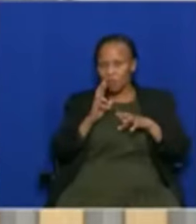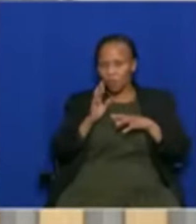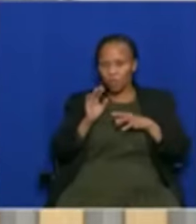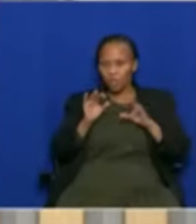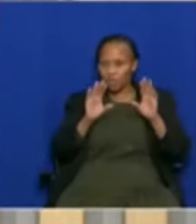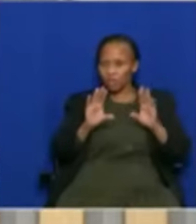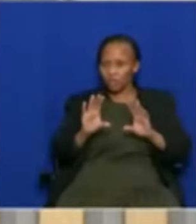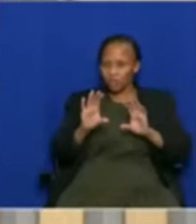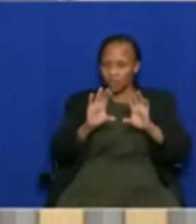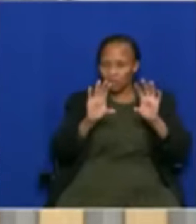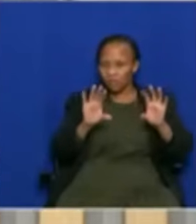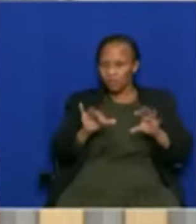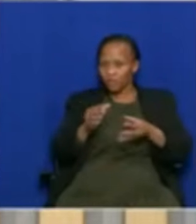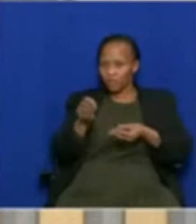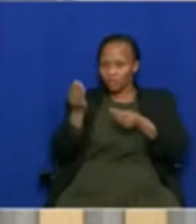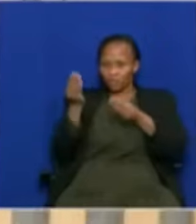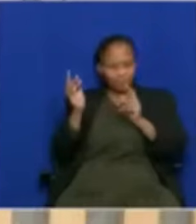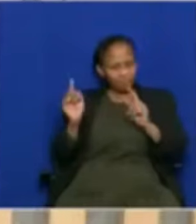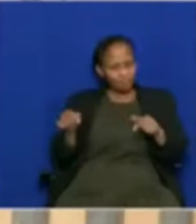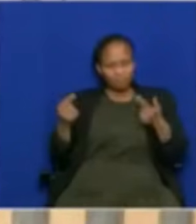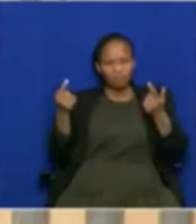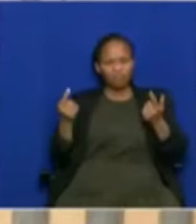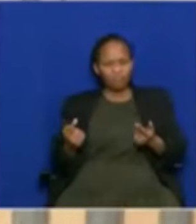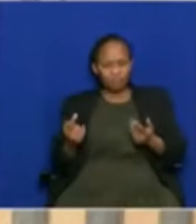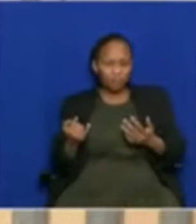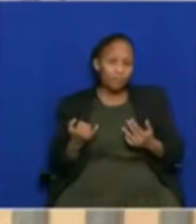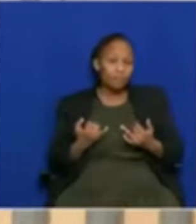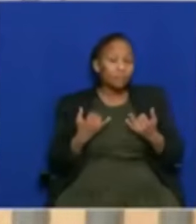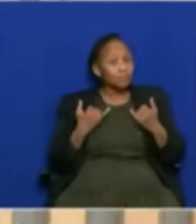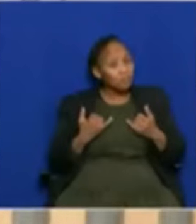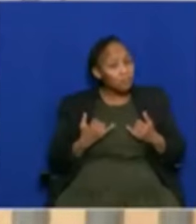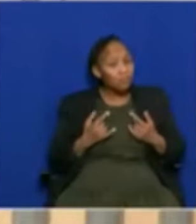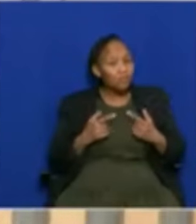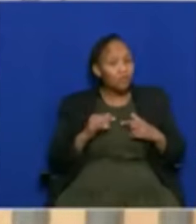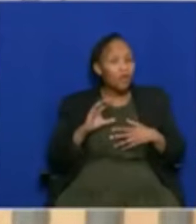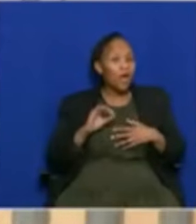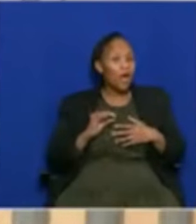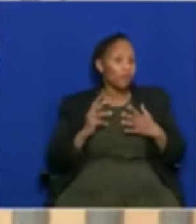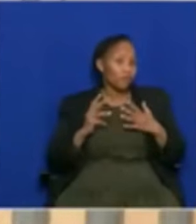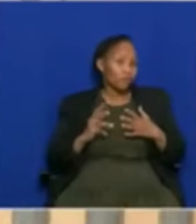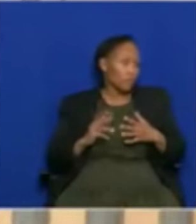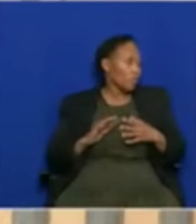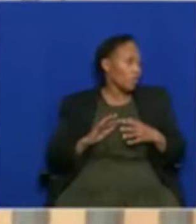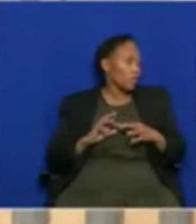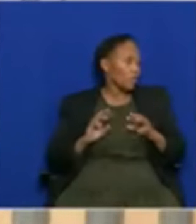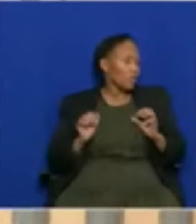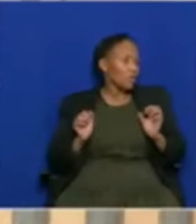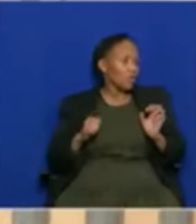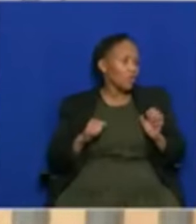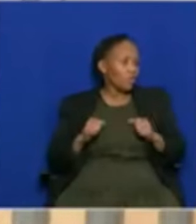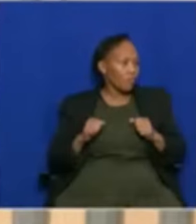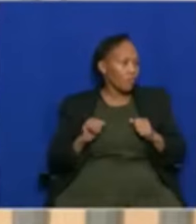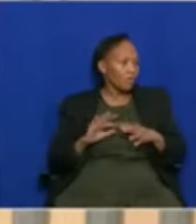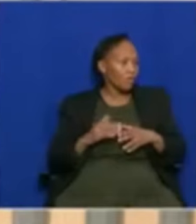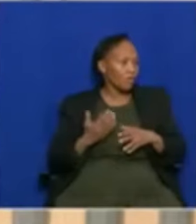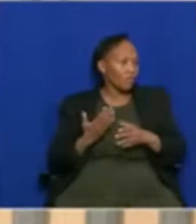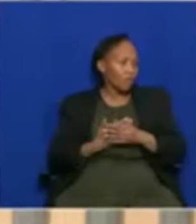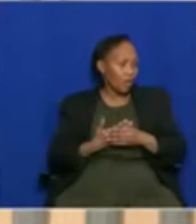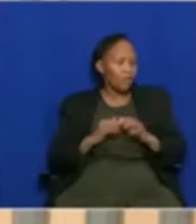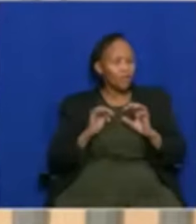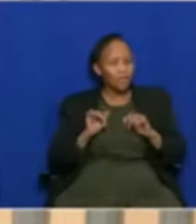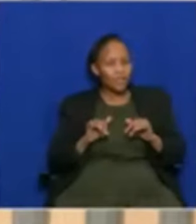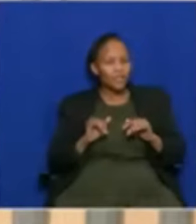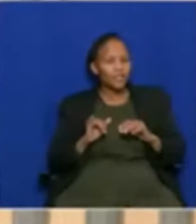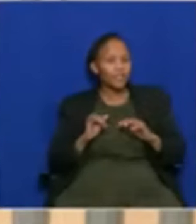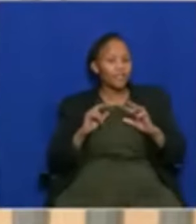that's what we have in that recruitment file, insofar as vetting is concerned. If we go back to